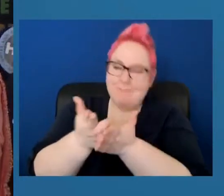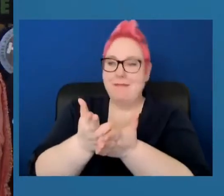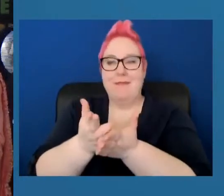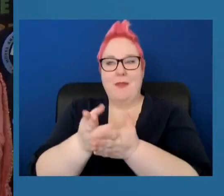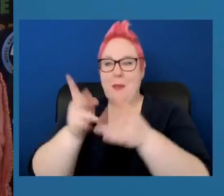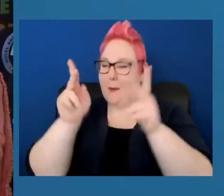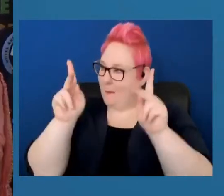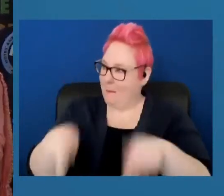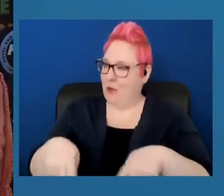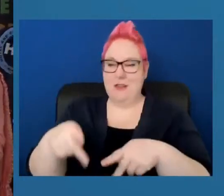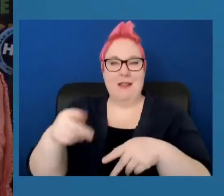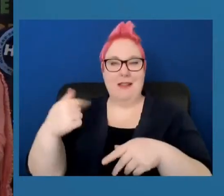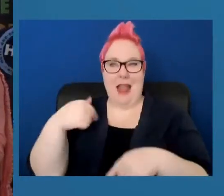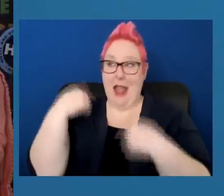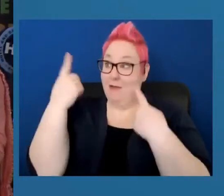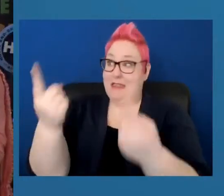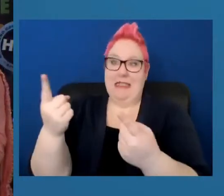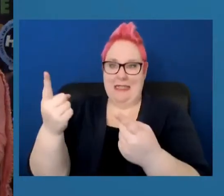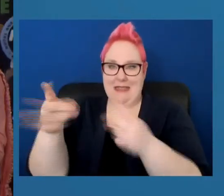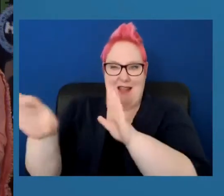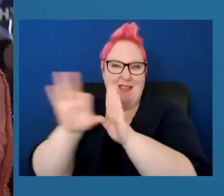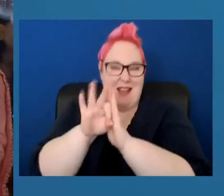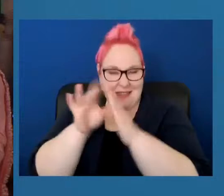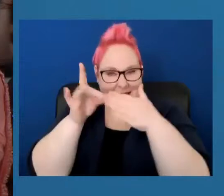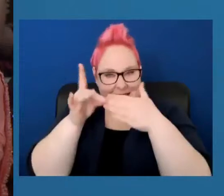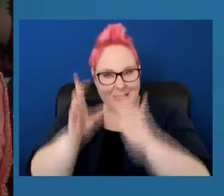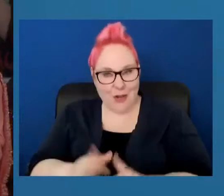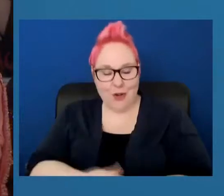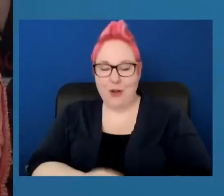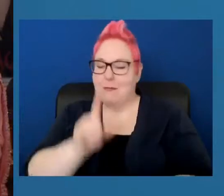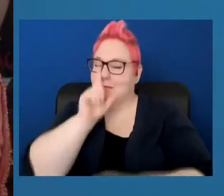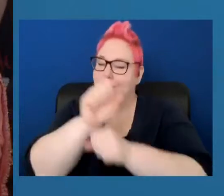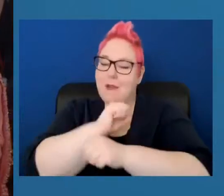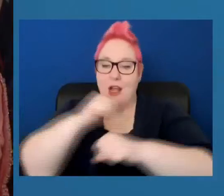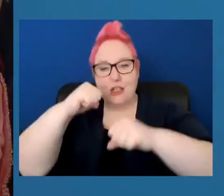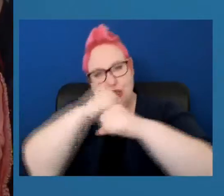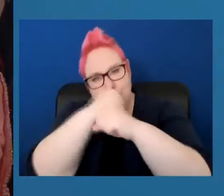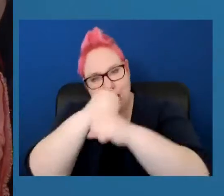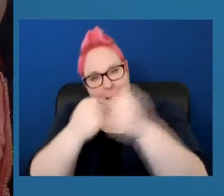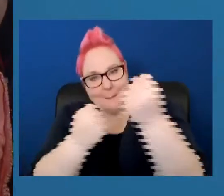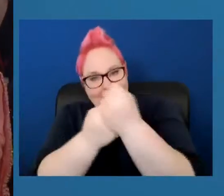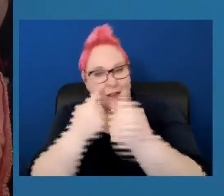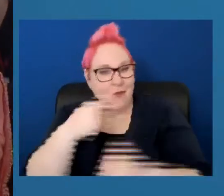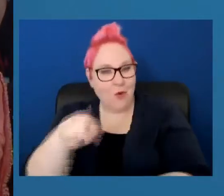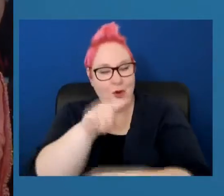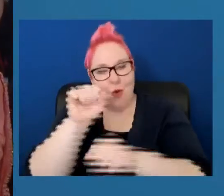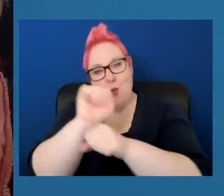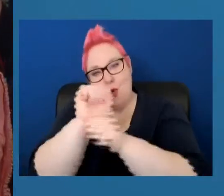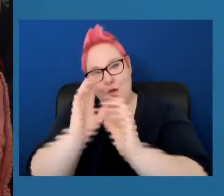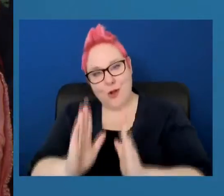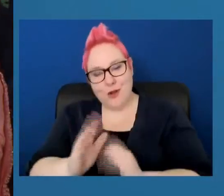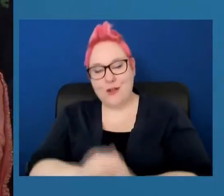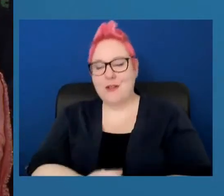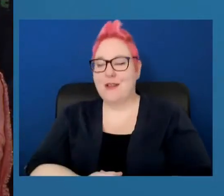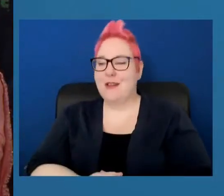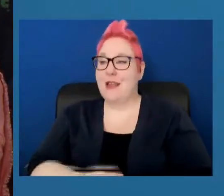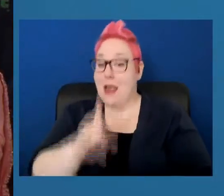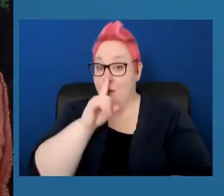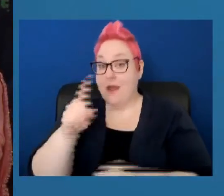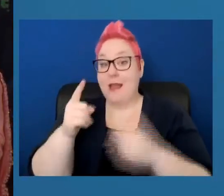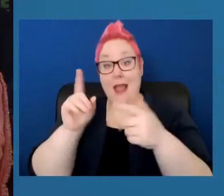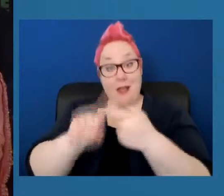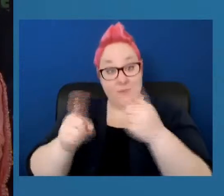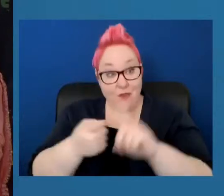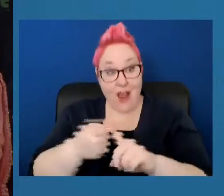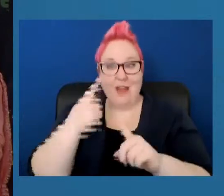Someone who is a true champion for working New Yorkers, someone who is a real friend to the Hotel Trades Council,